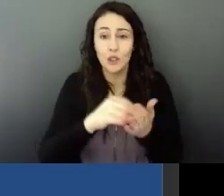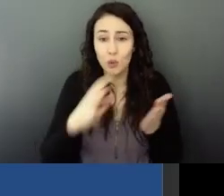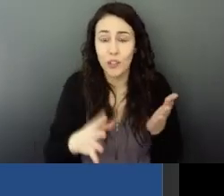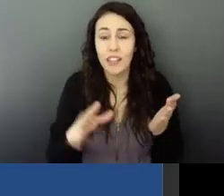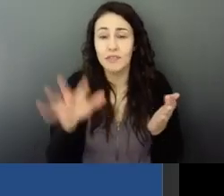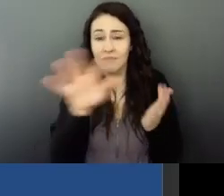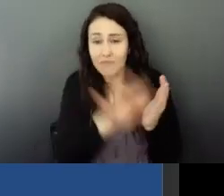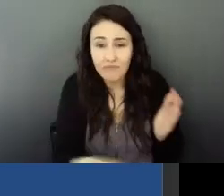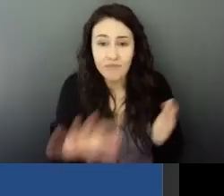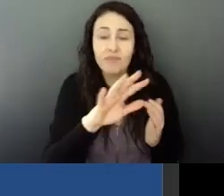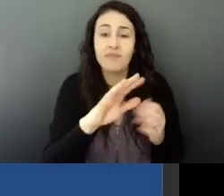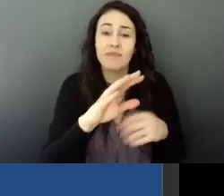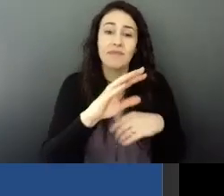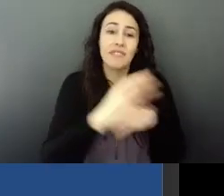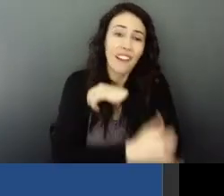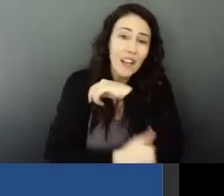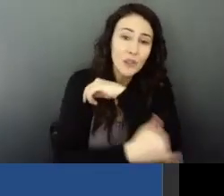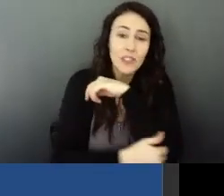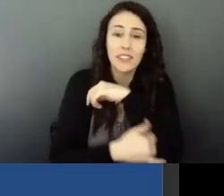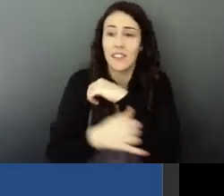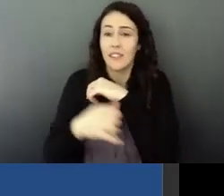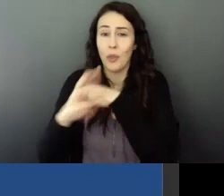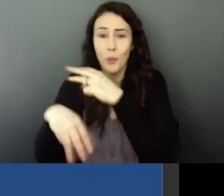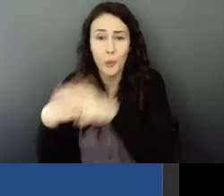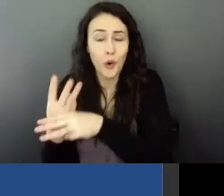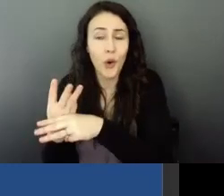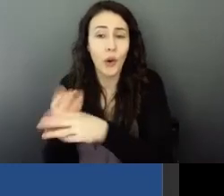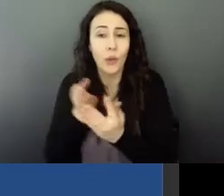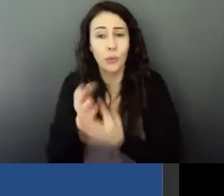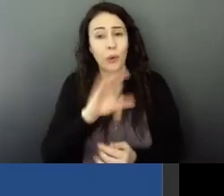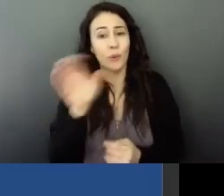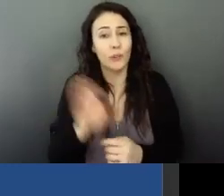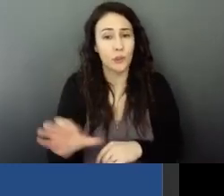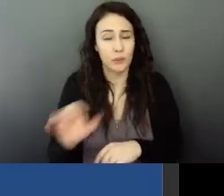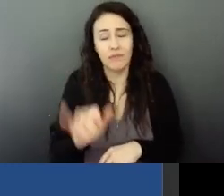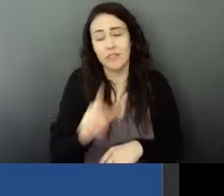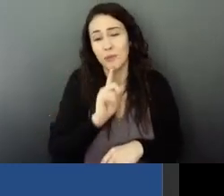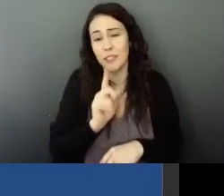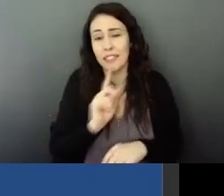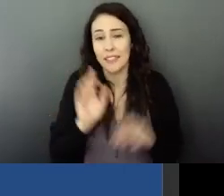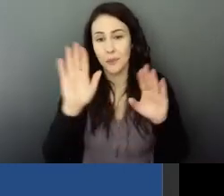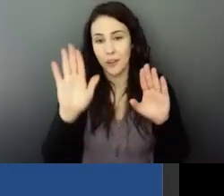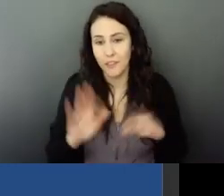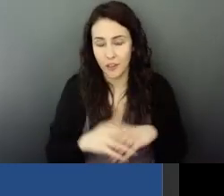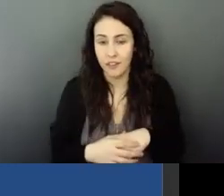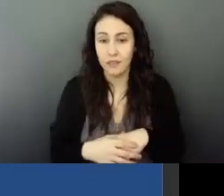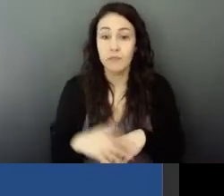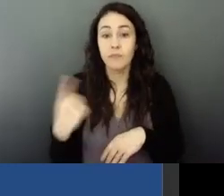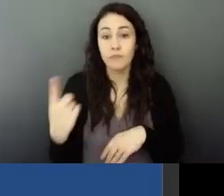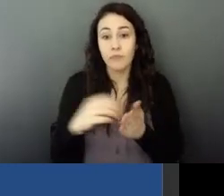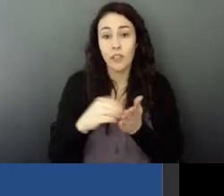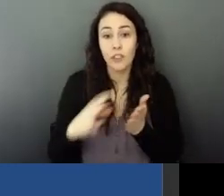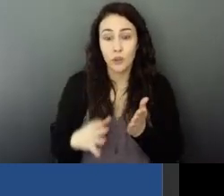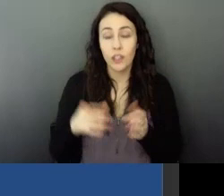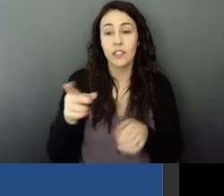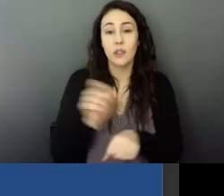and it's wonderful. I had one student who, she lived in Arkansas, worked